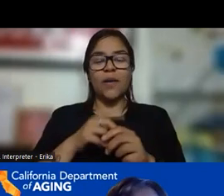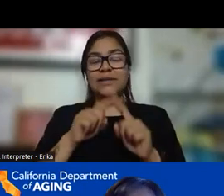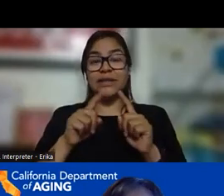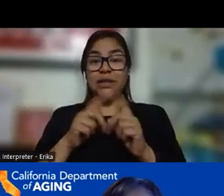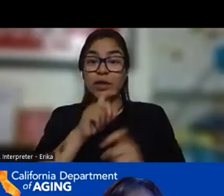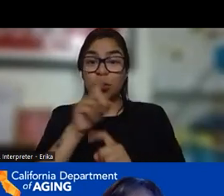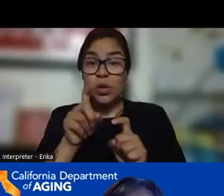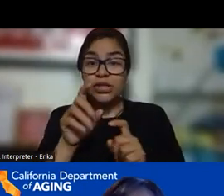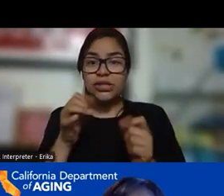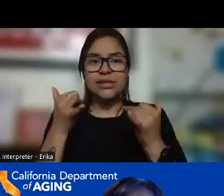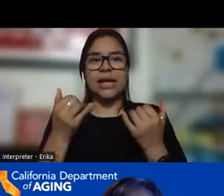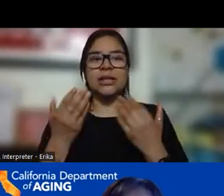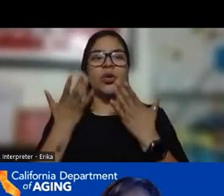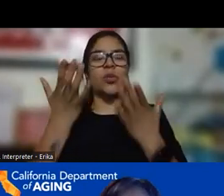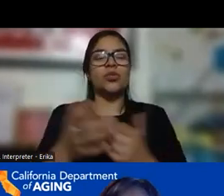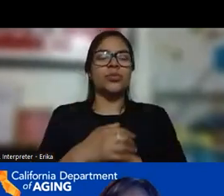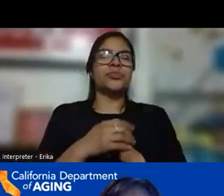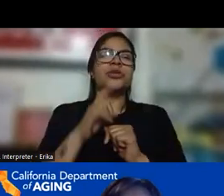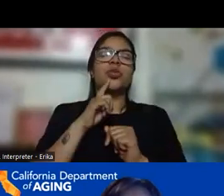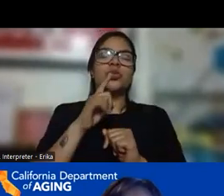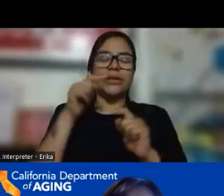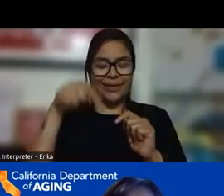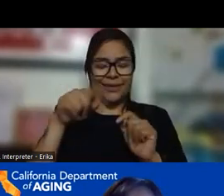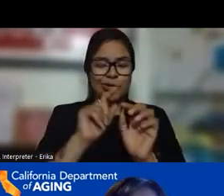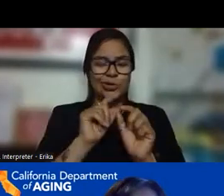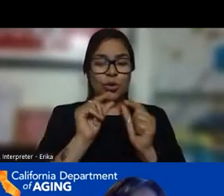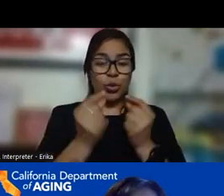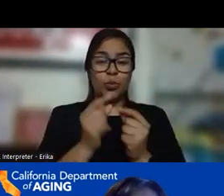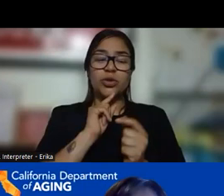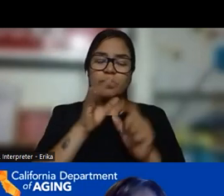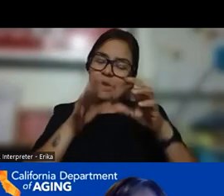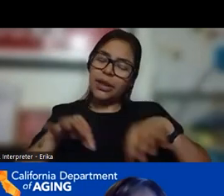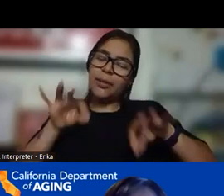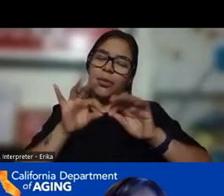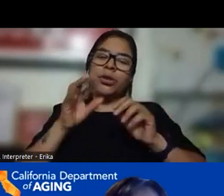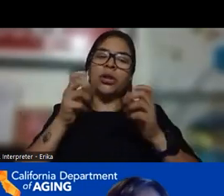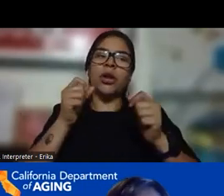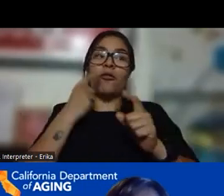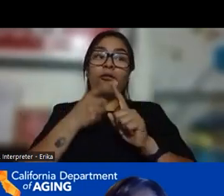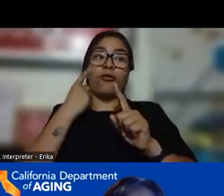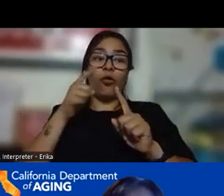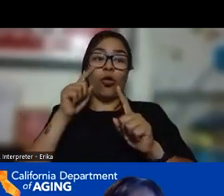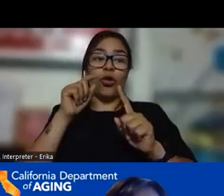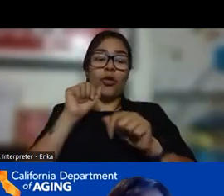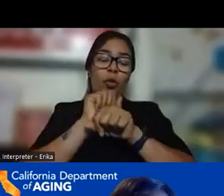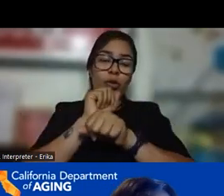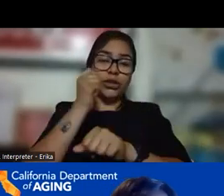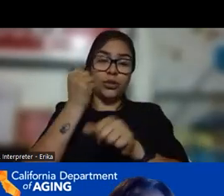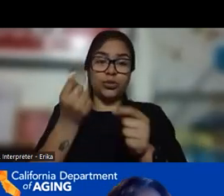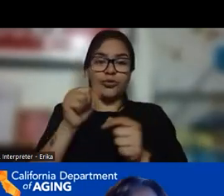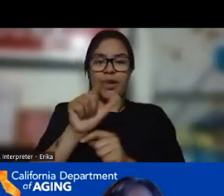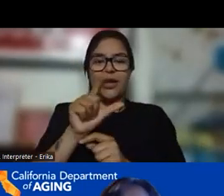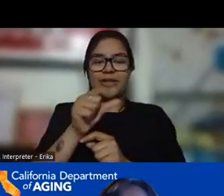is exactly why this group is so key and pivotal to the work that we will be embarking on through the